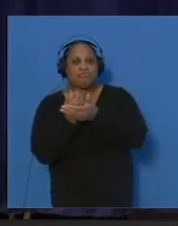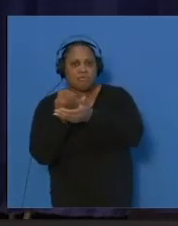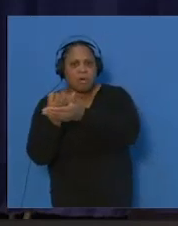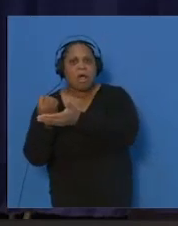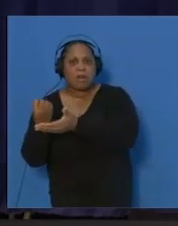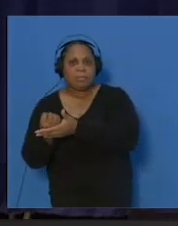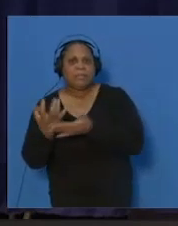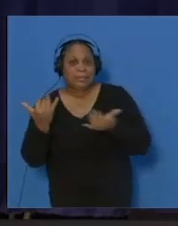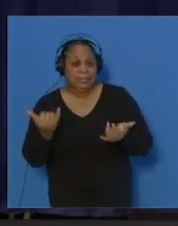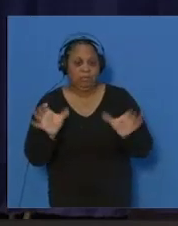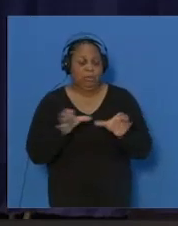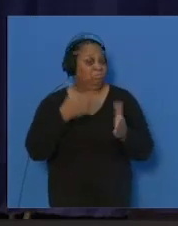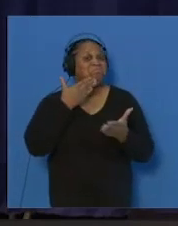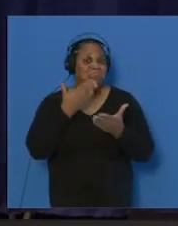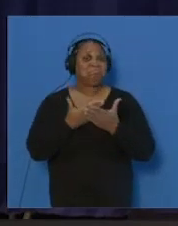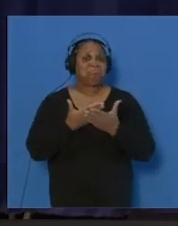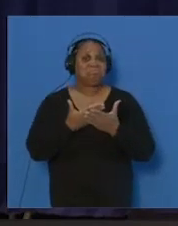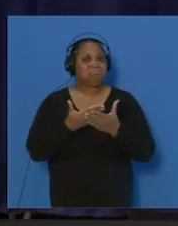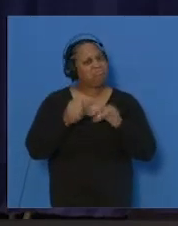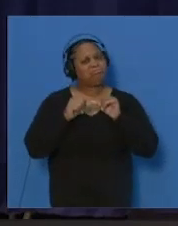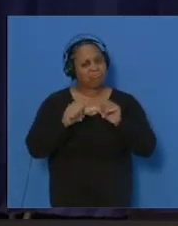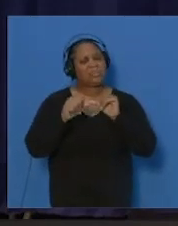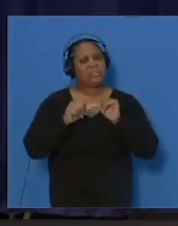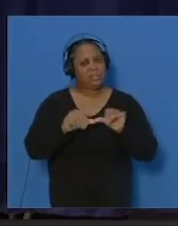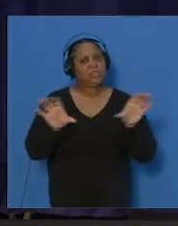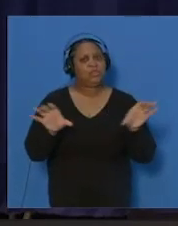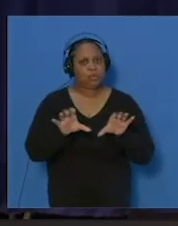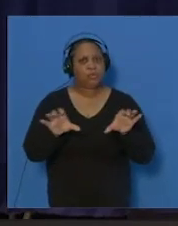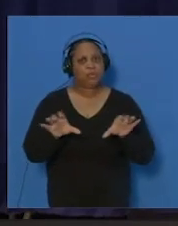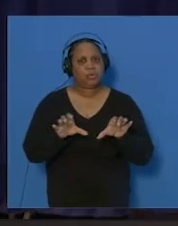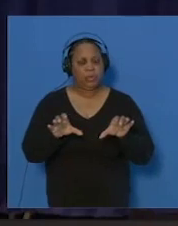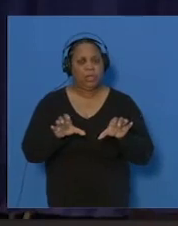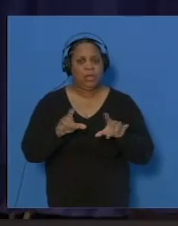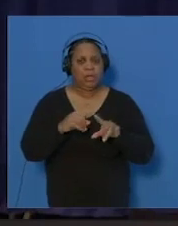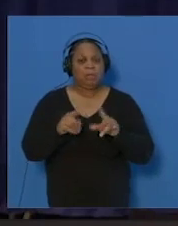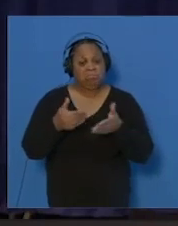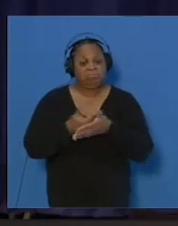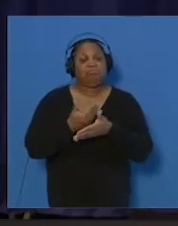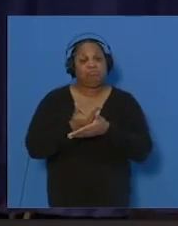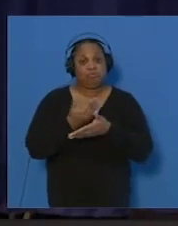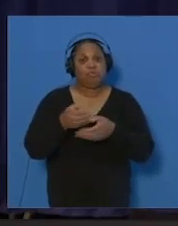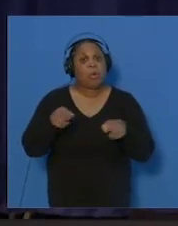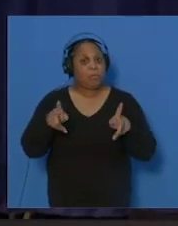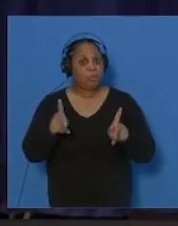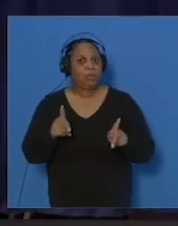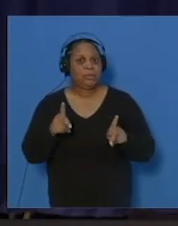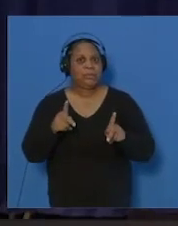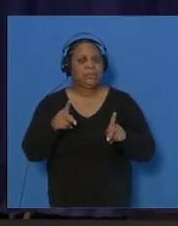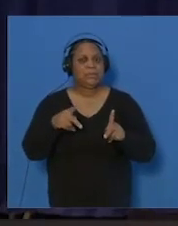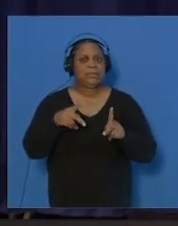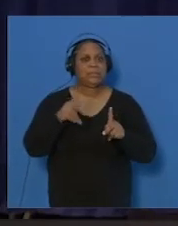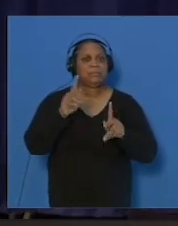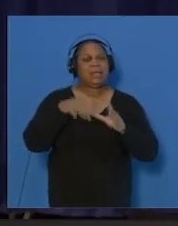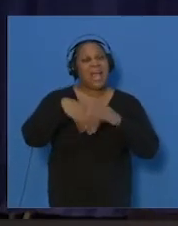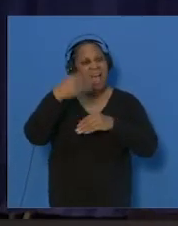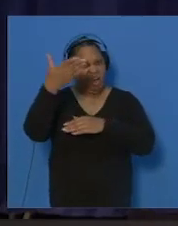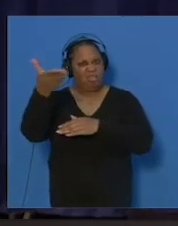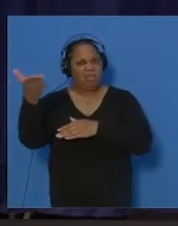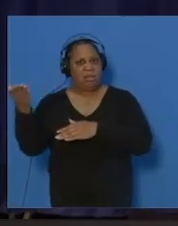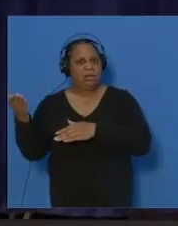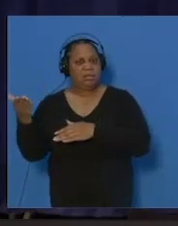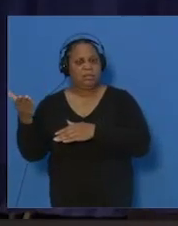do today that we do very well, and we'll probably continue doing those things. And there are new opportunities that are out there that we probably, because of